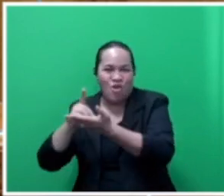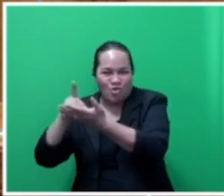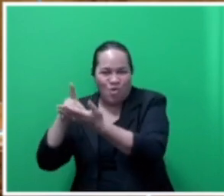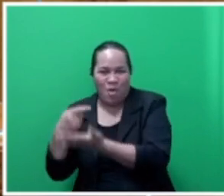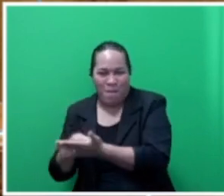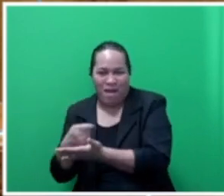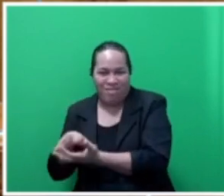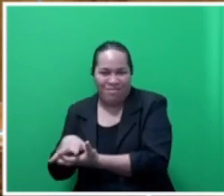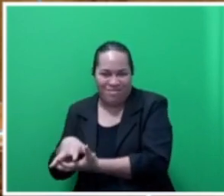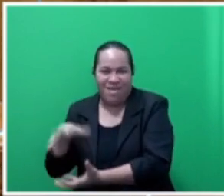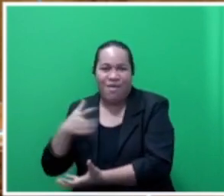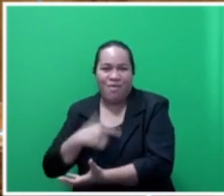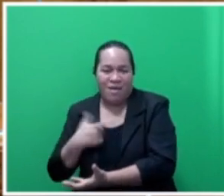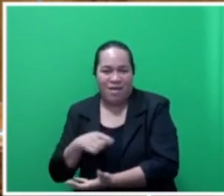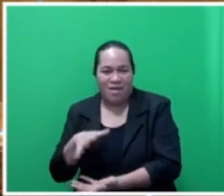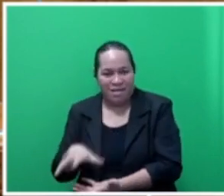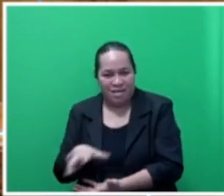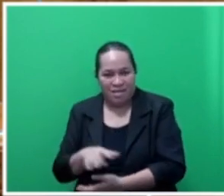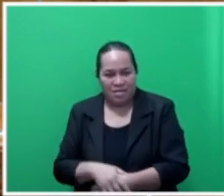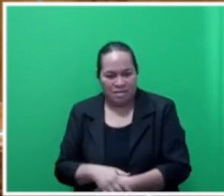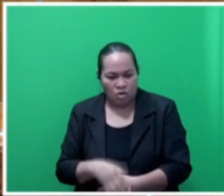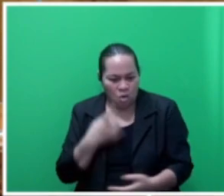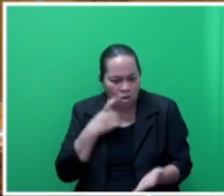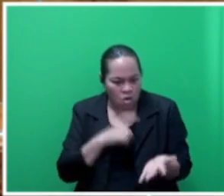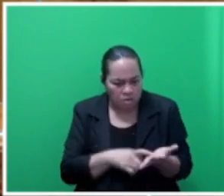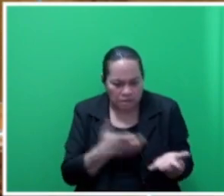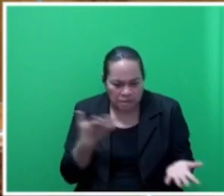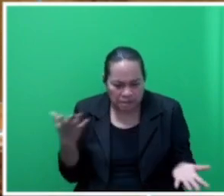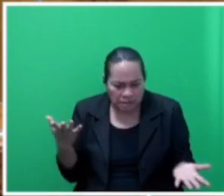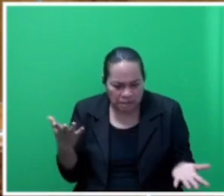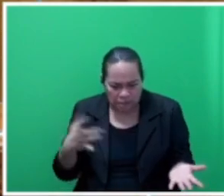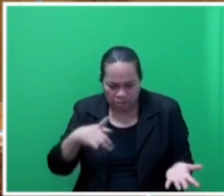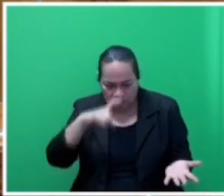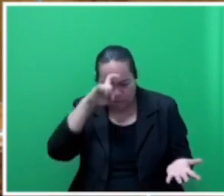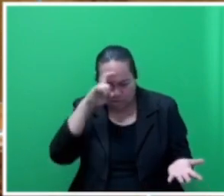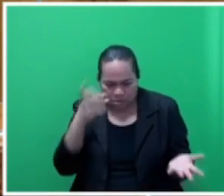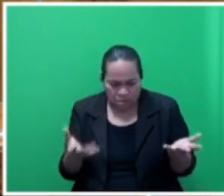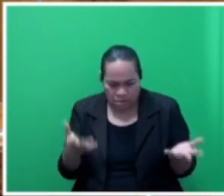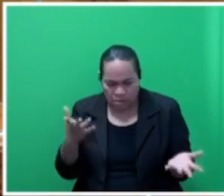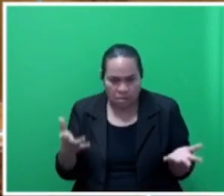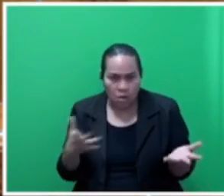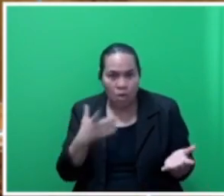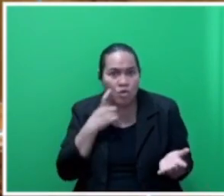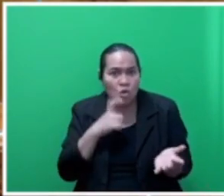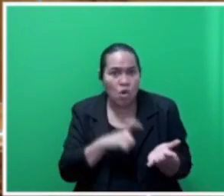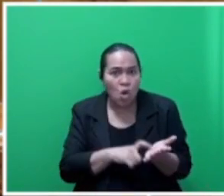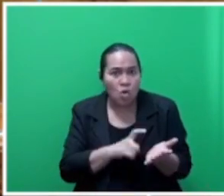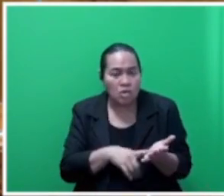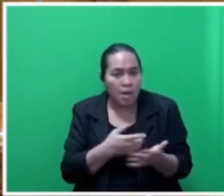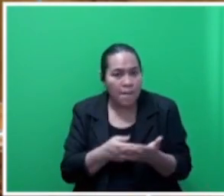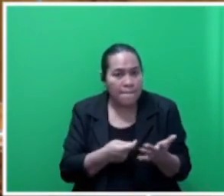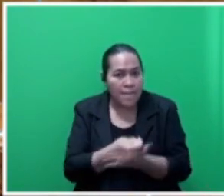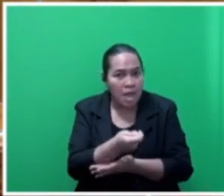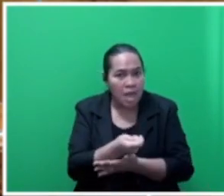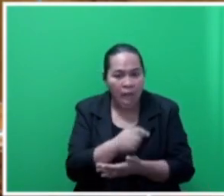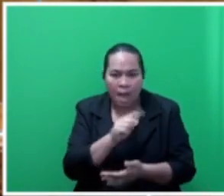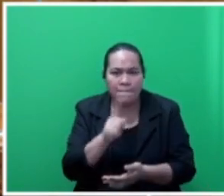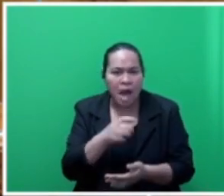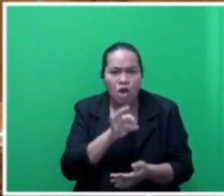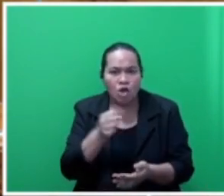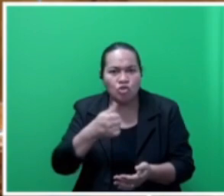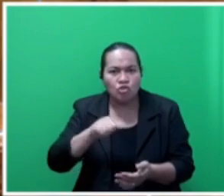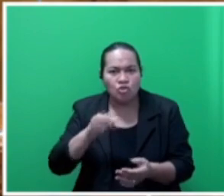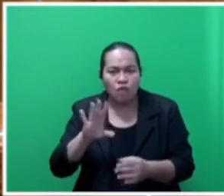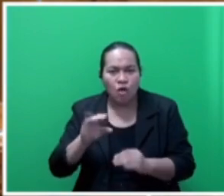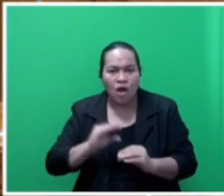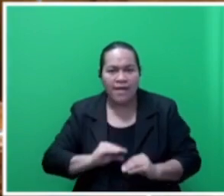loans. The question is, what happens when we start repaying these loans and they are not used for investment to